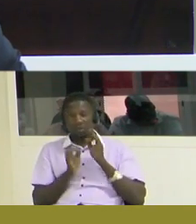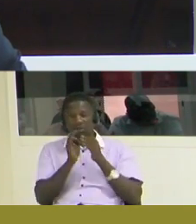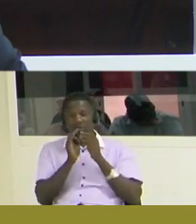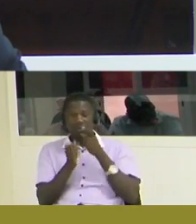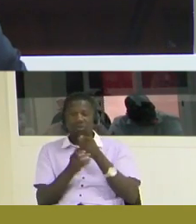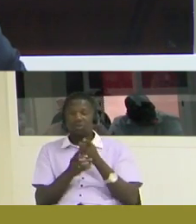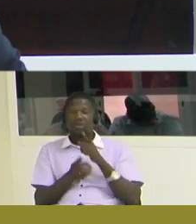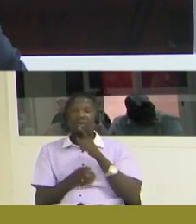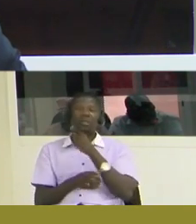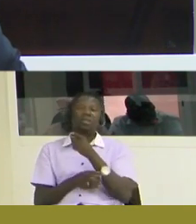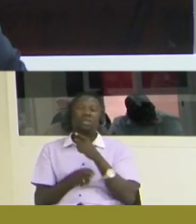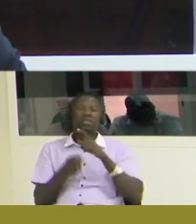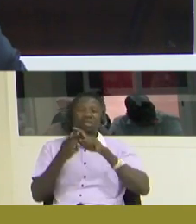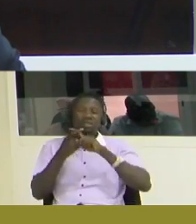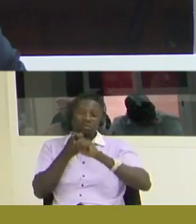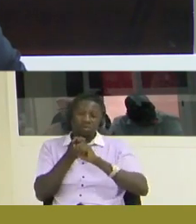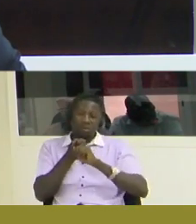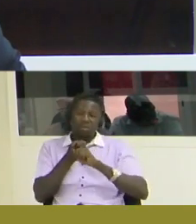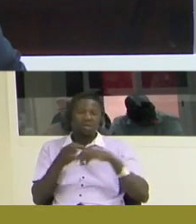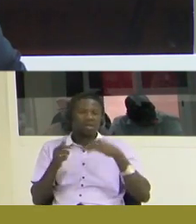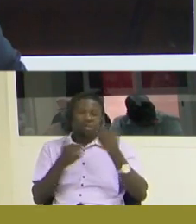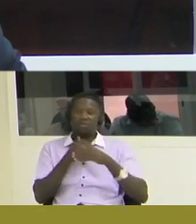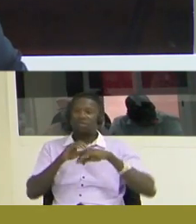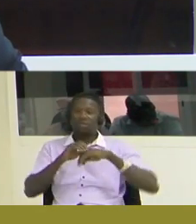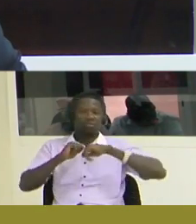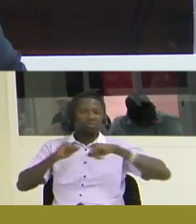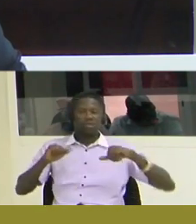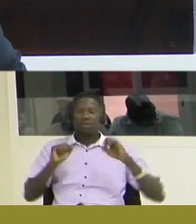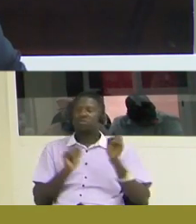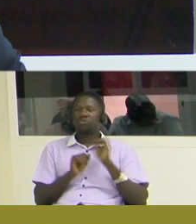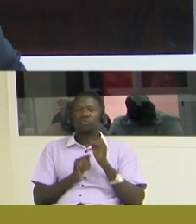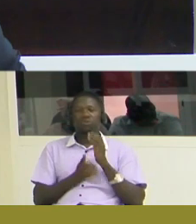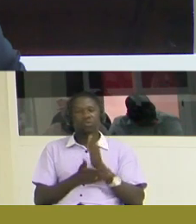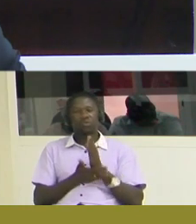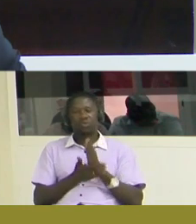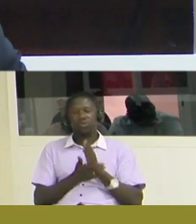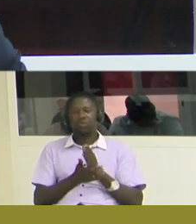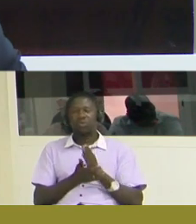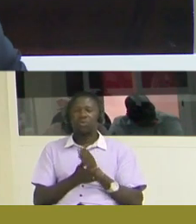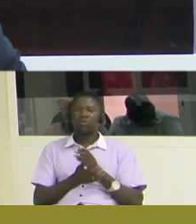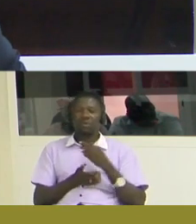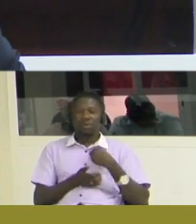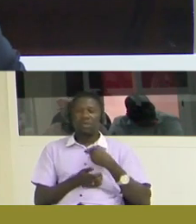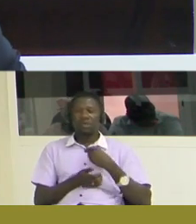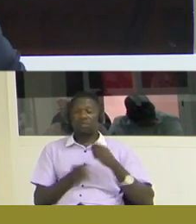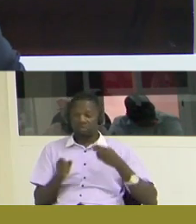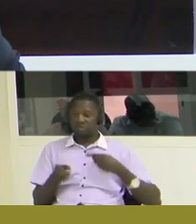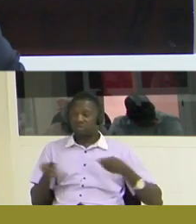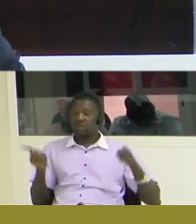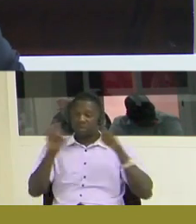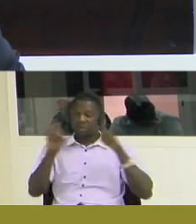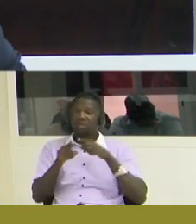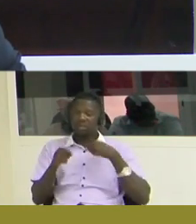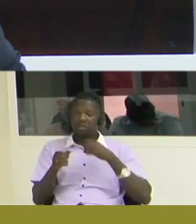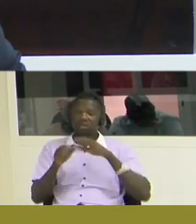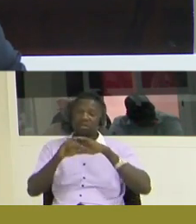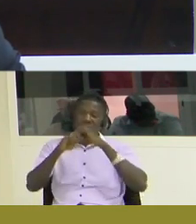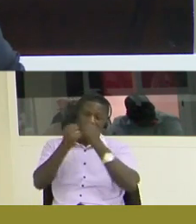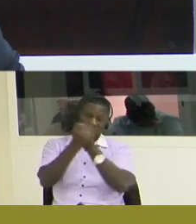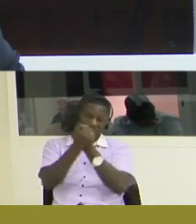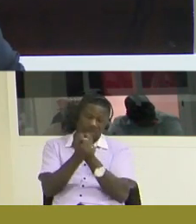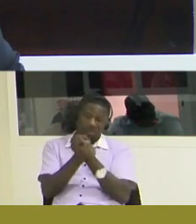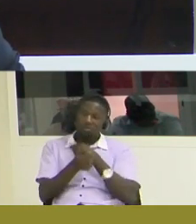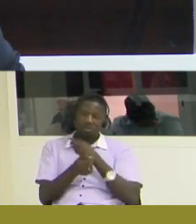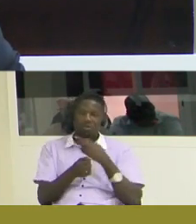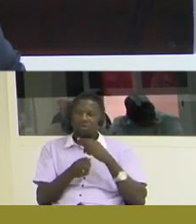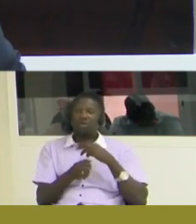had mean had never gone away true of course I participated in his arrest and I'm not denying that